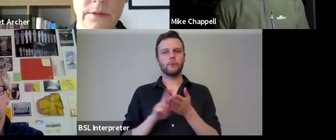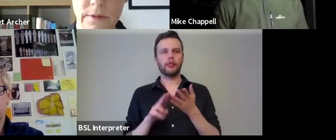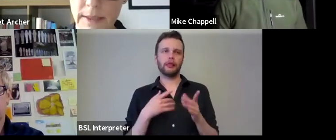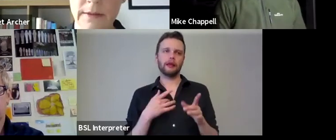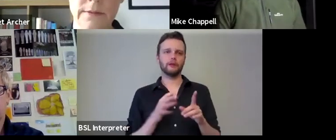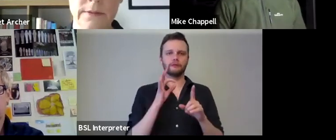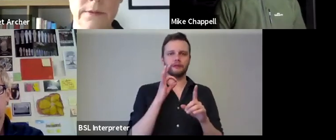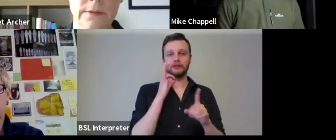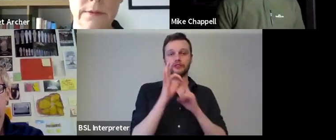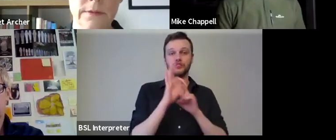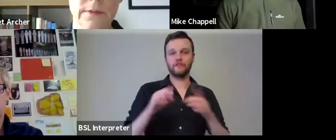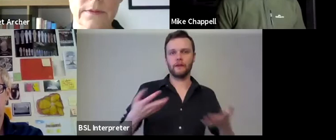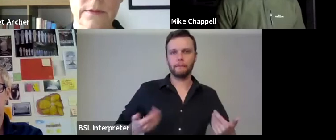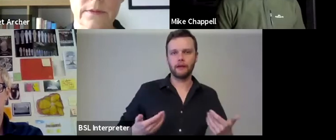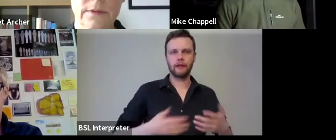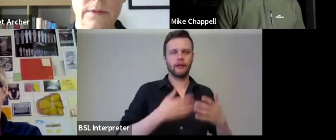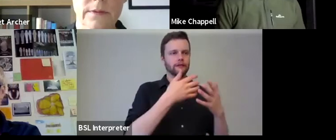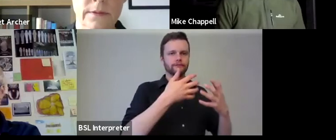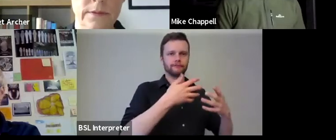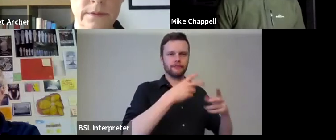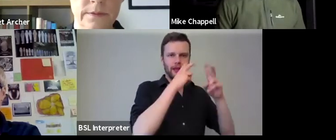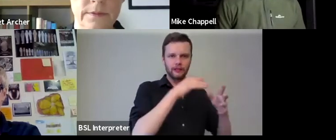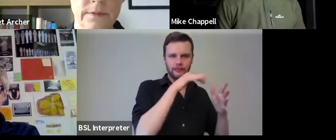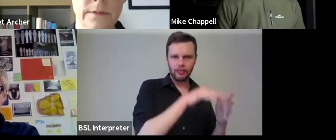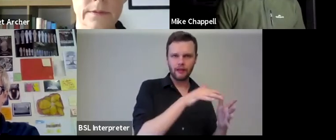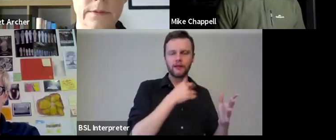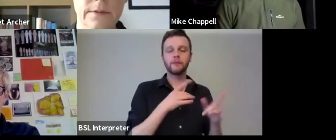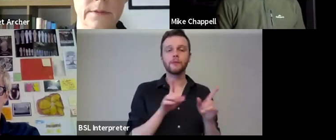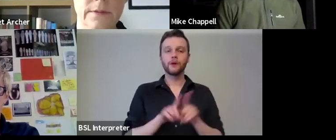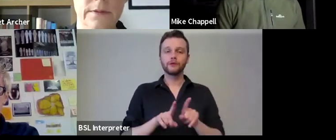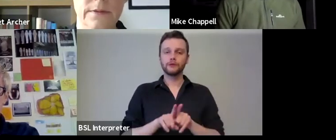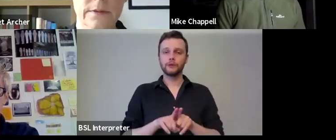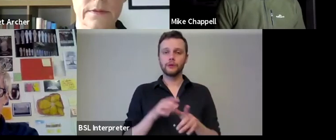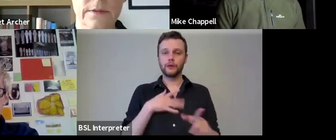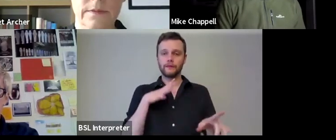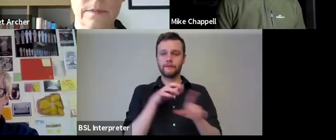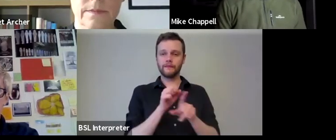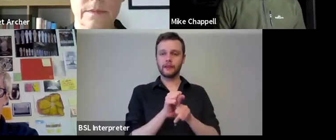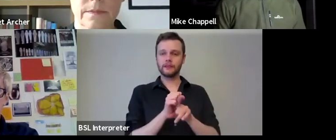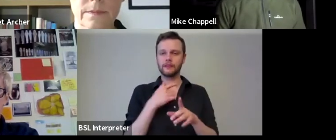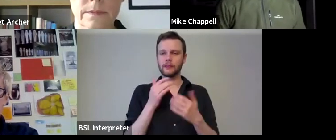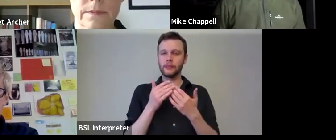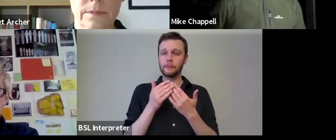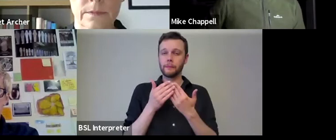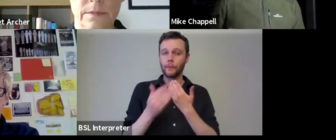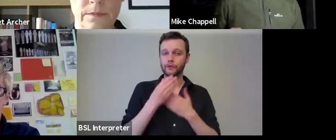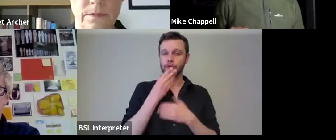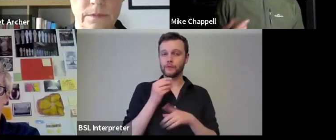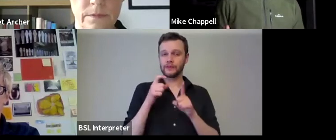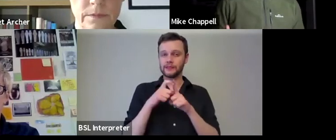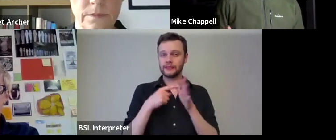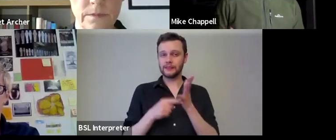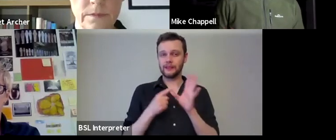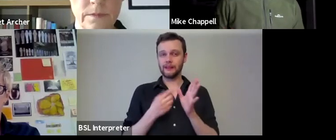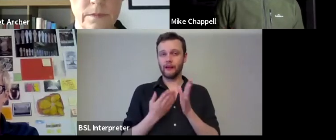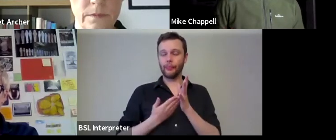type analytics in there as well. But we find that the most use that the data is in